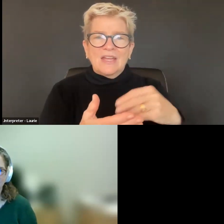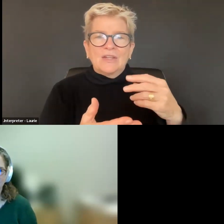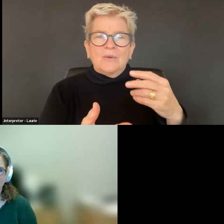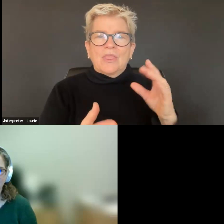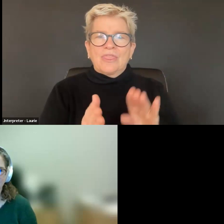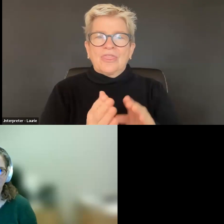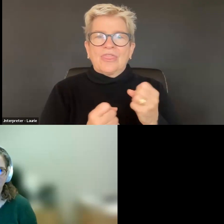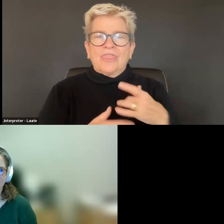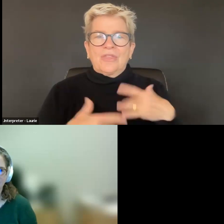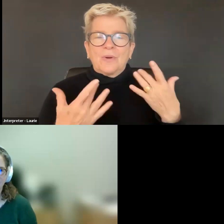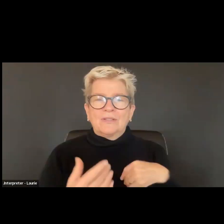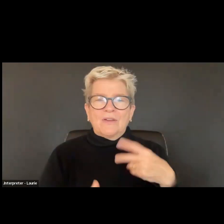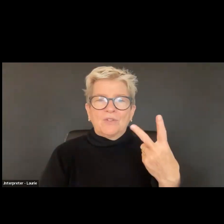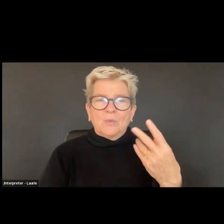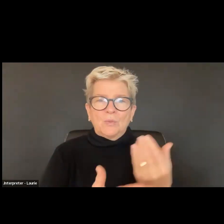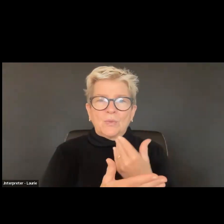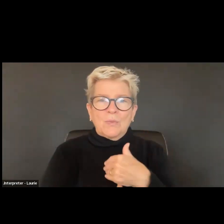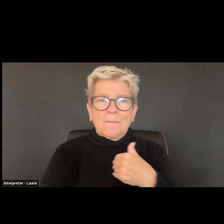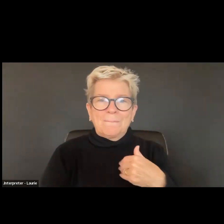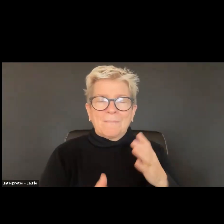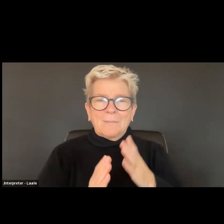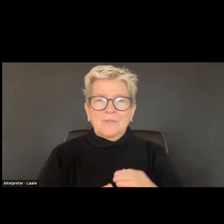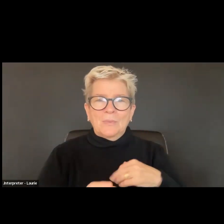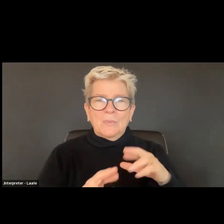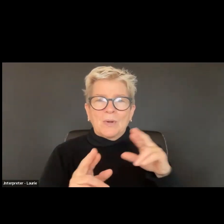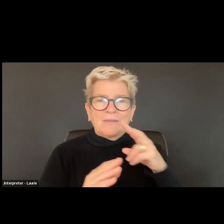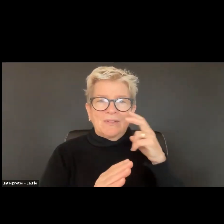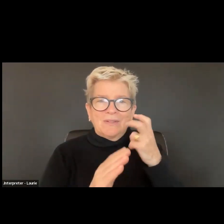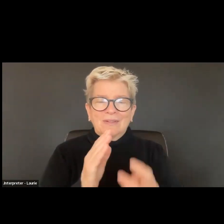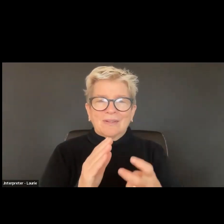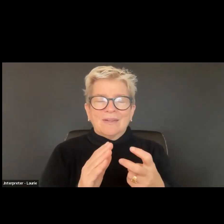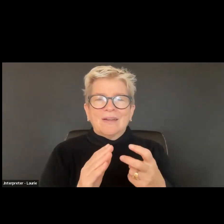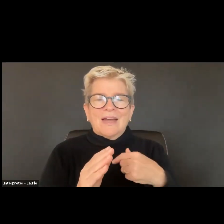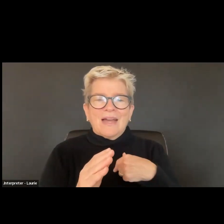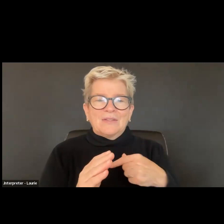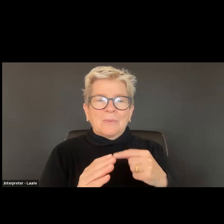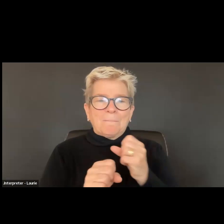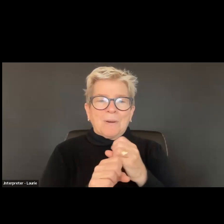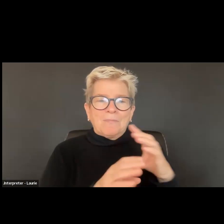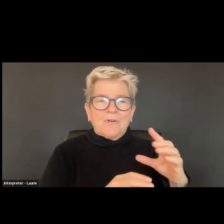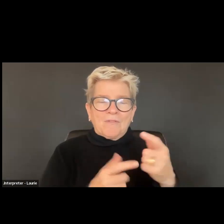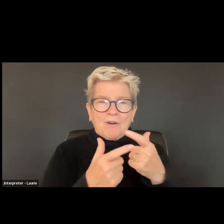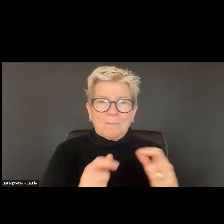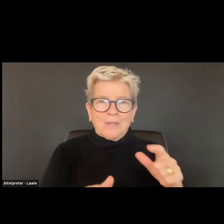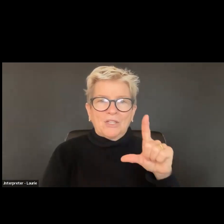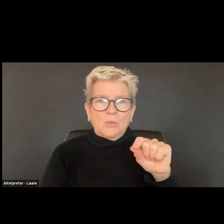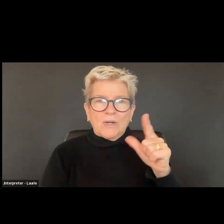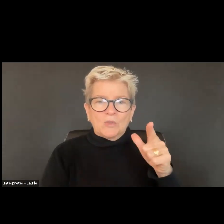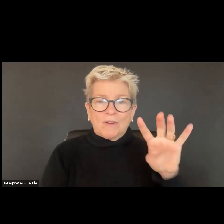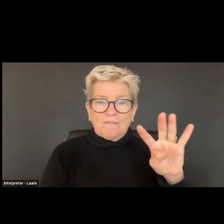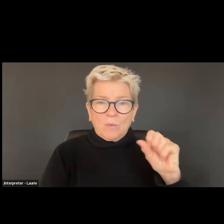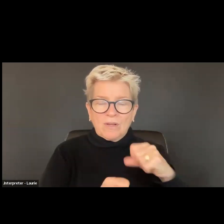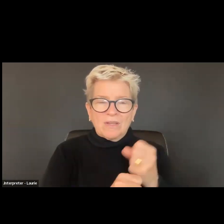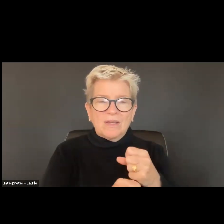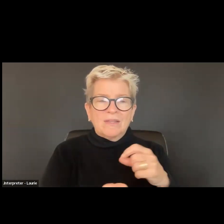members. This is really good timing as we dive into we get prepared for a big 2024. And speaking of that, that's a